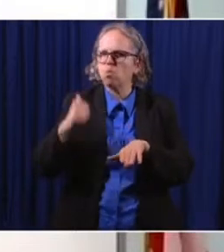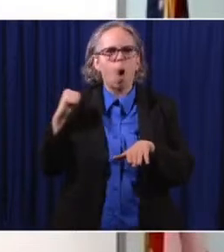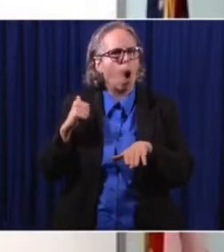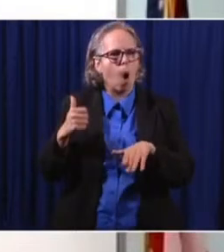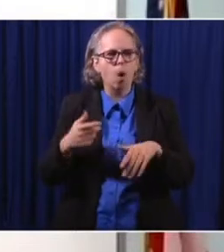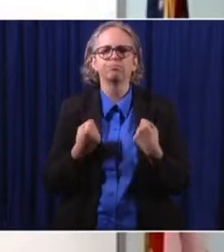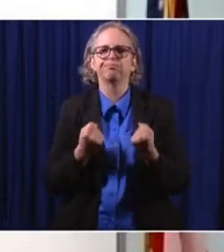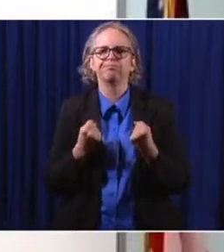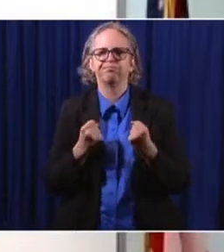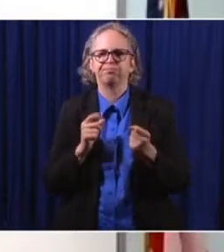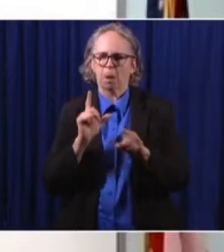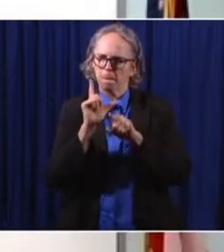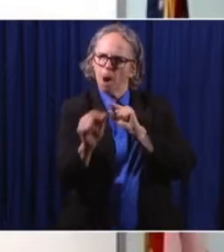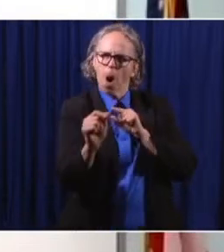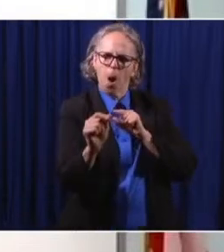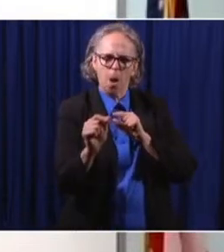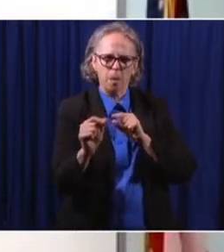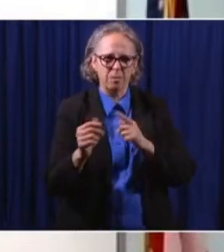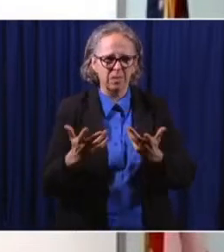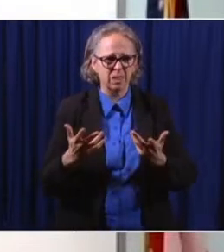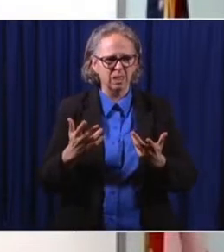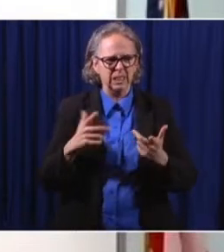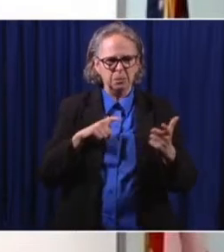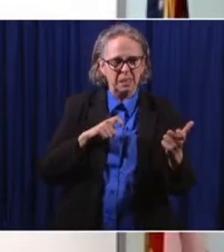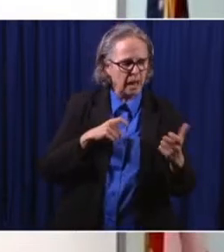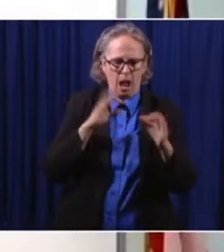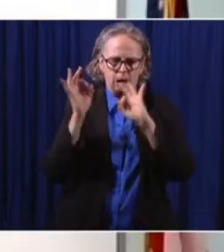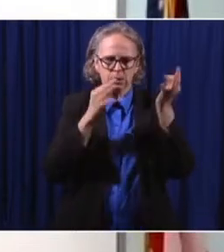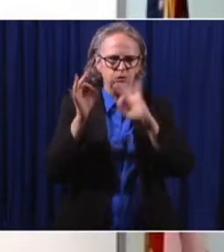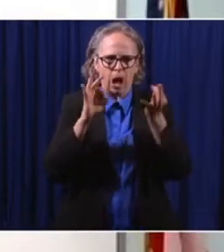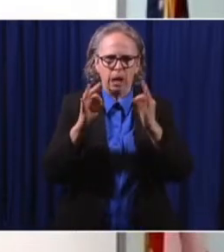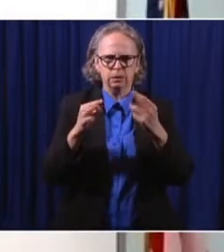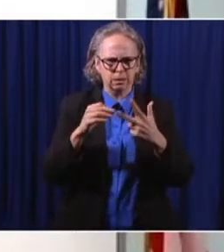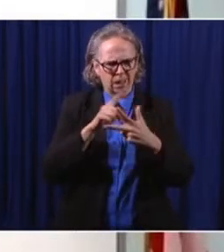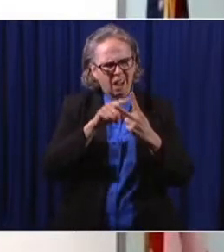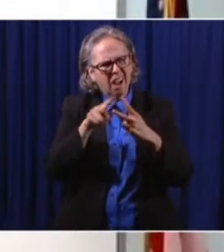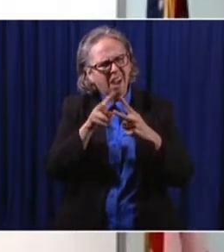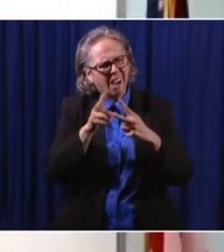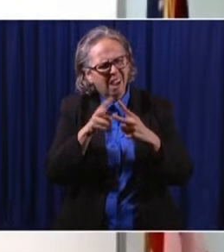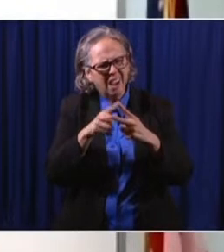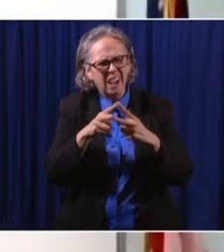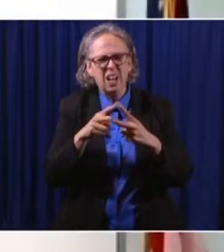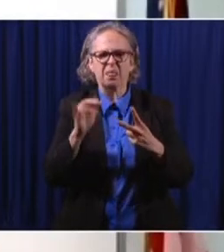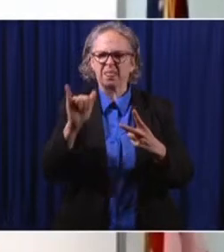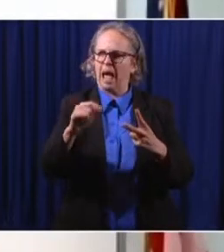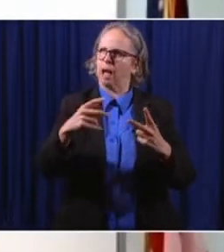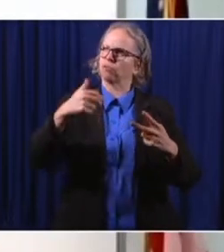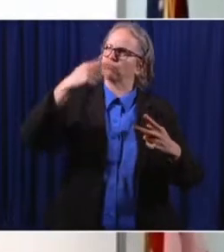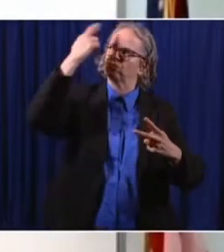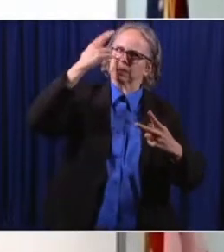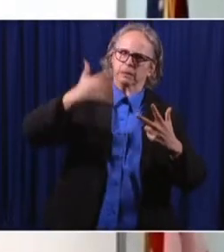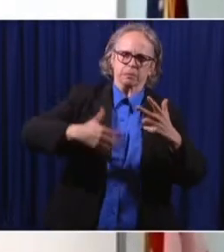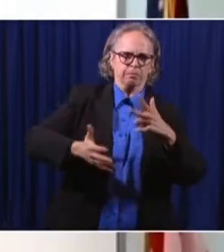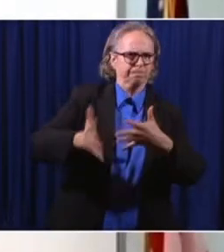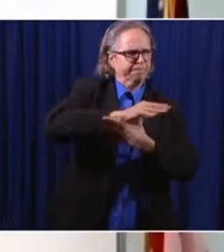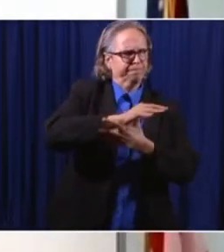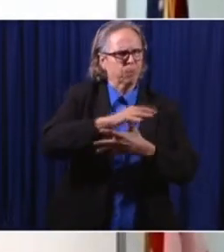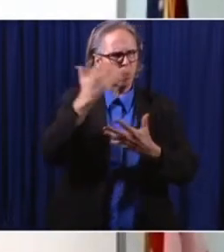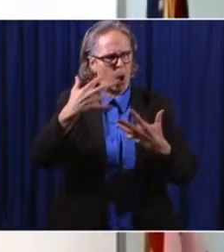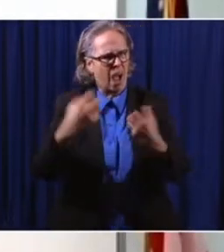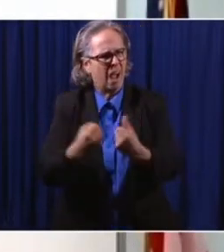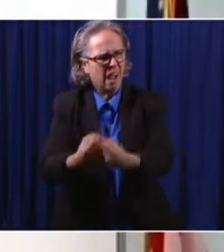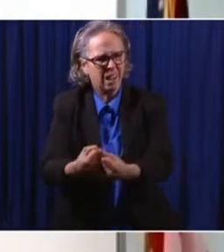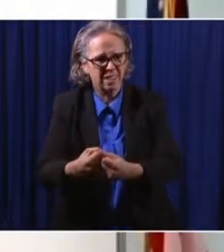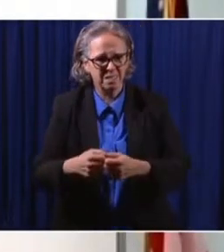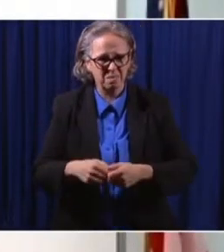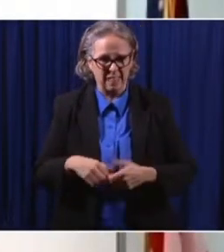distracted driving appear to be the main causes of these work zone crashes. Thus far this year, even though we've had